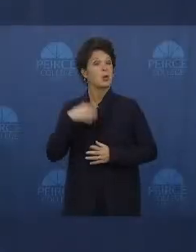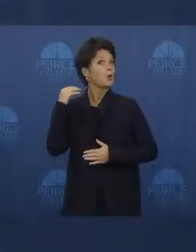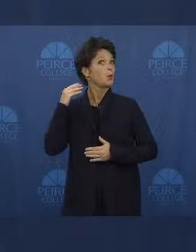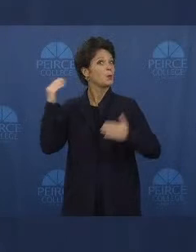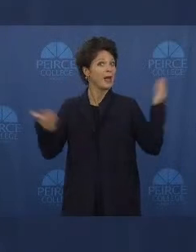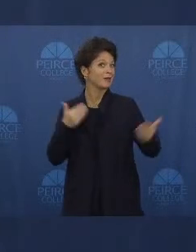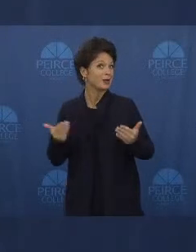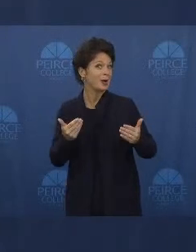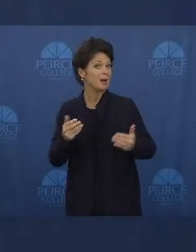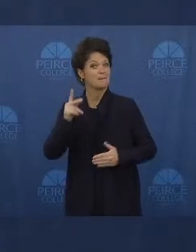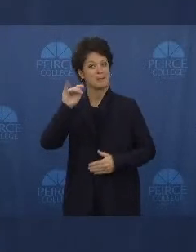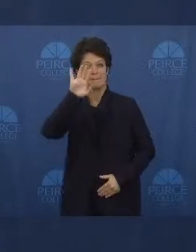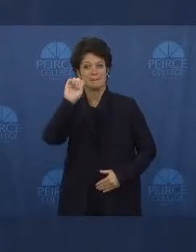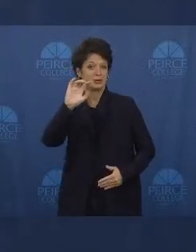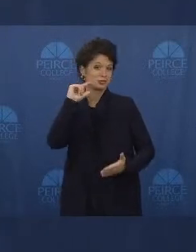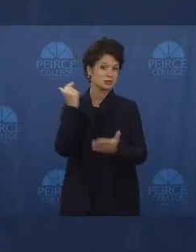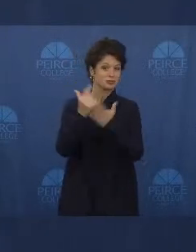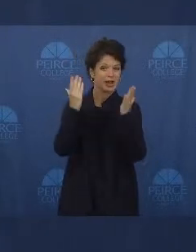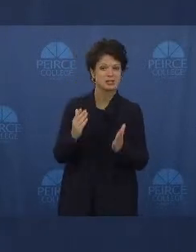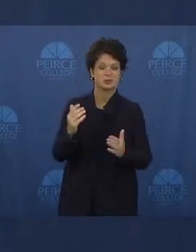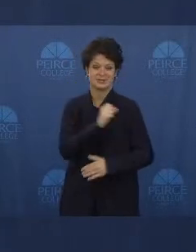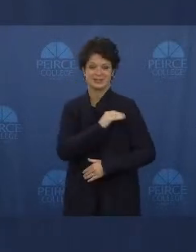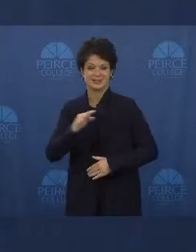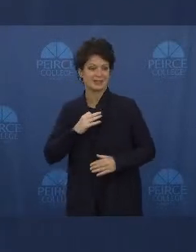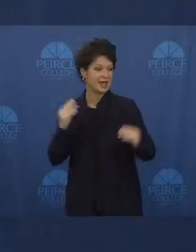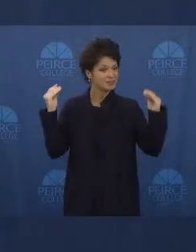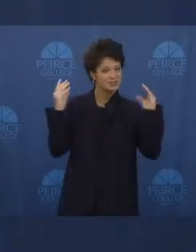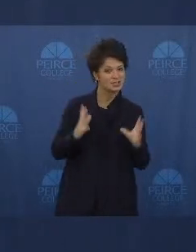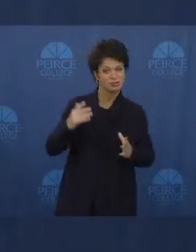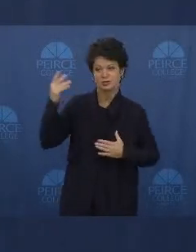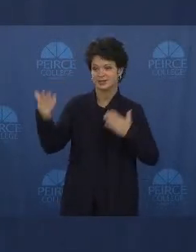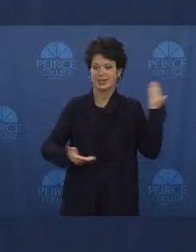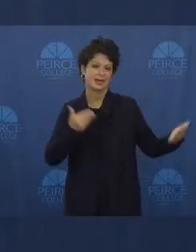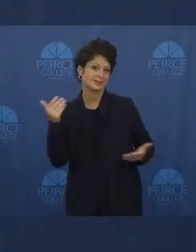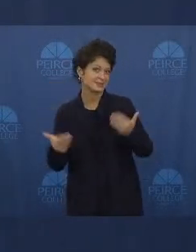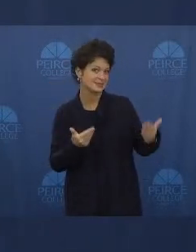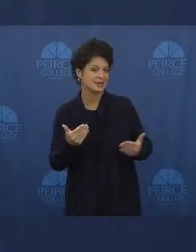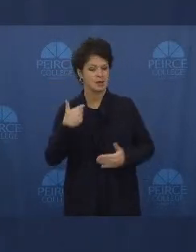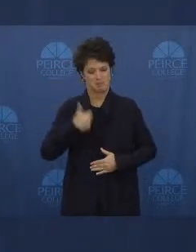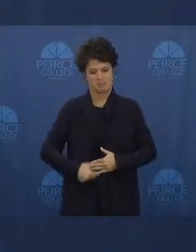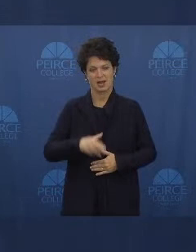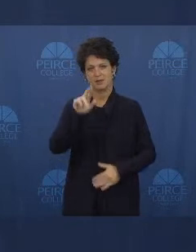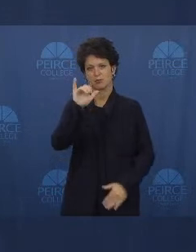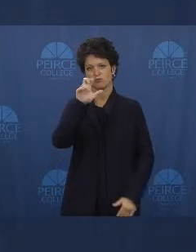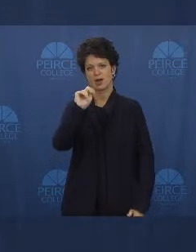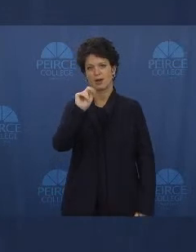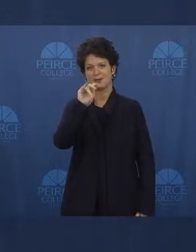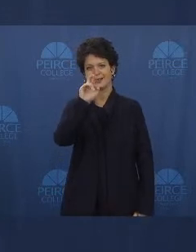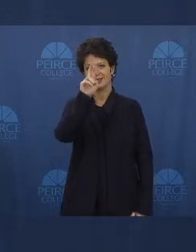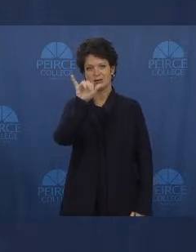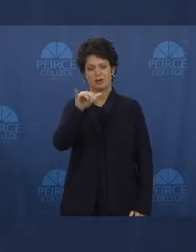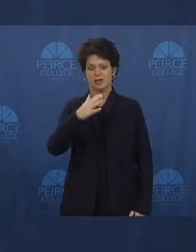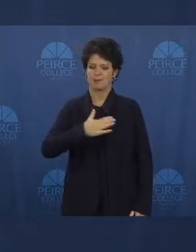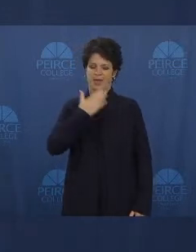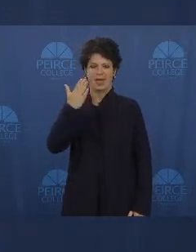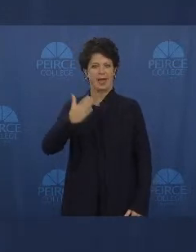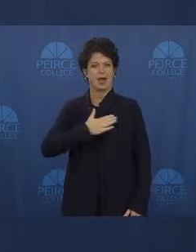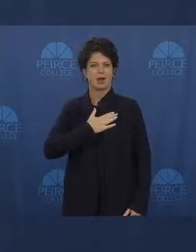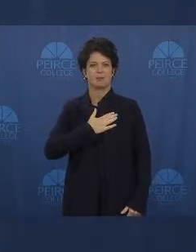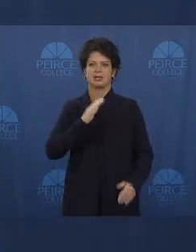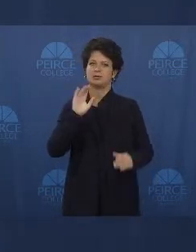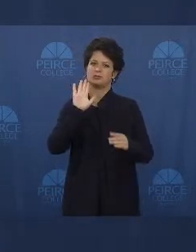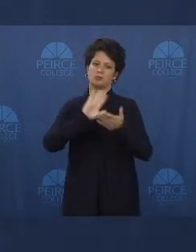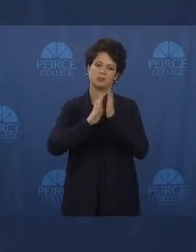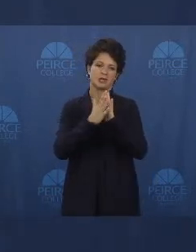Welcome, Peirce graduates, faculty, staff, and guests. My name is Robin Neary, and I am pleased to be your